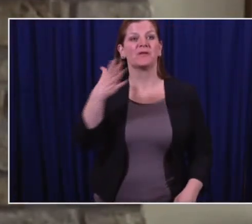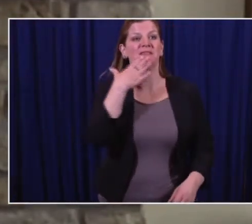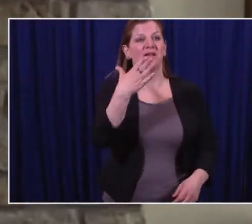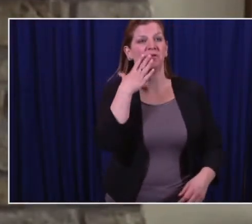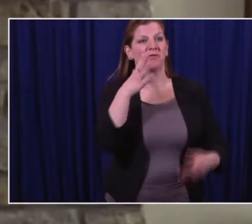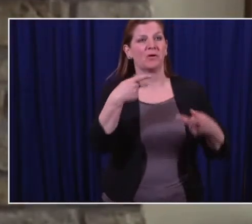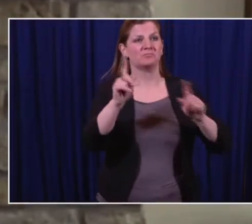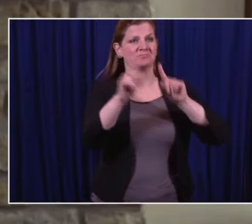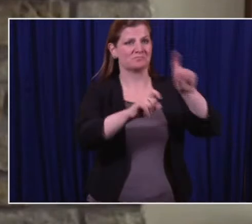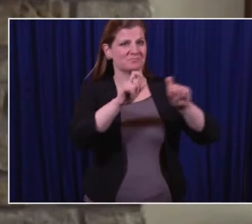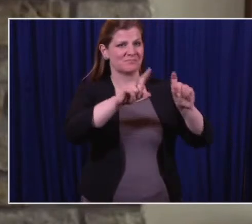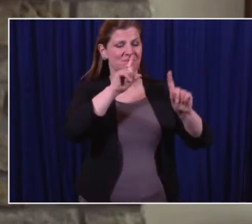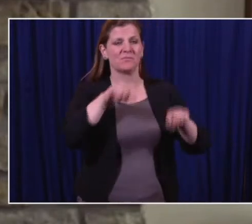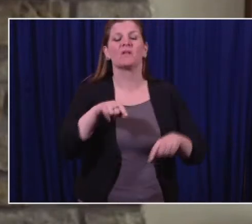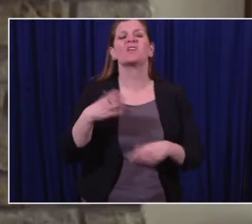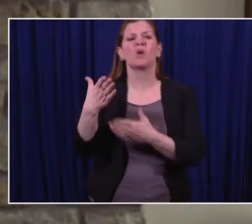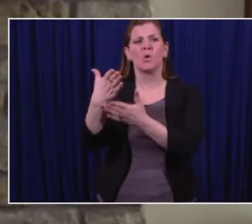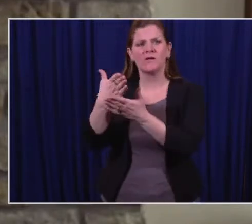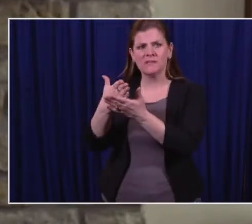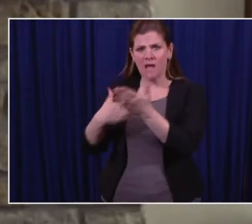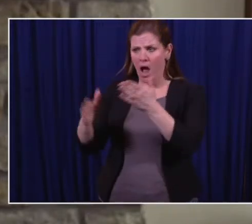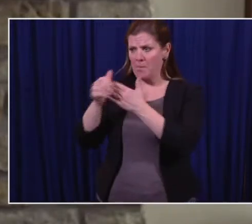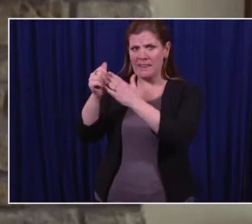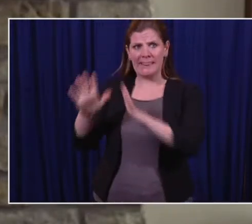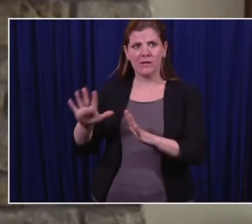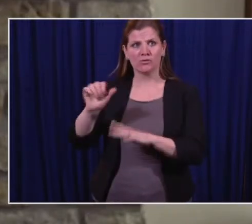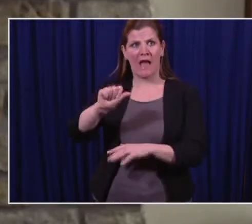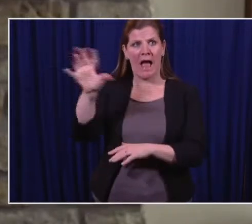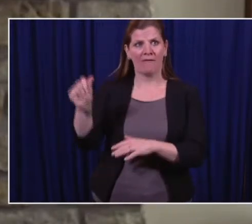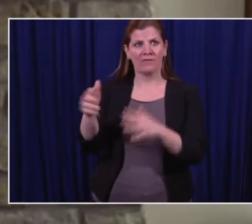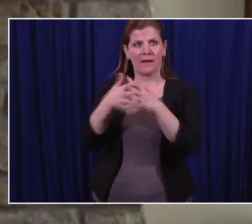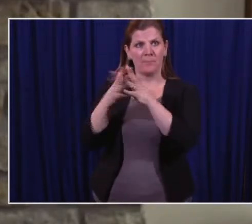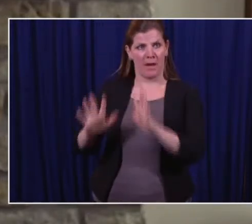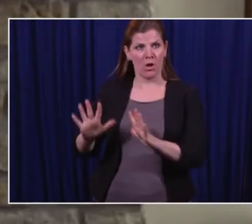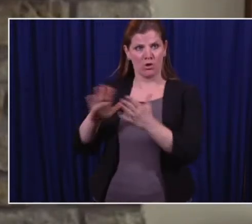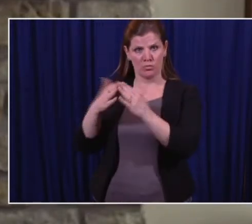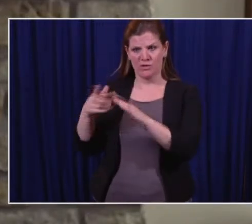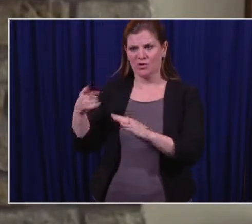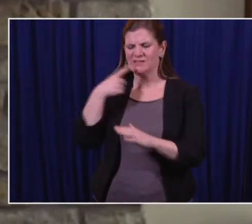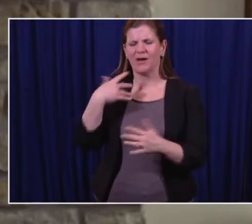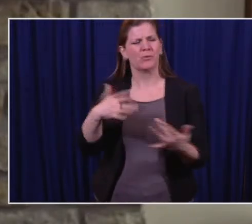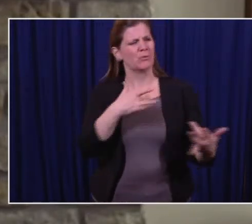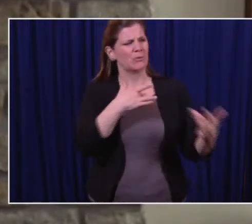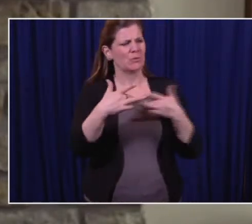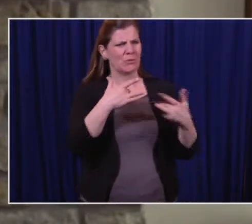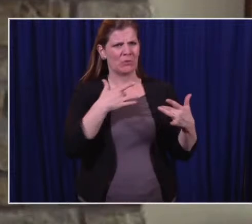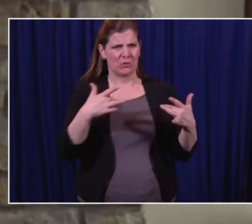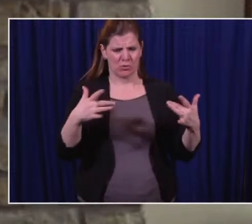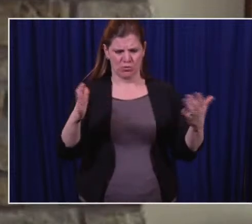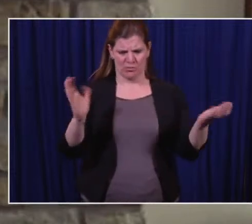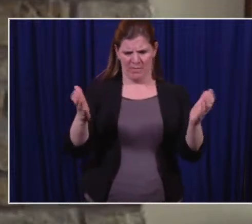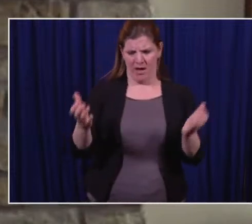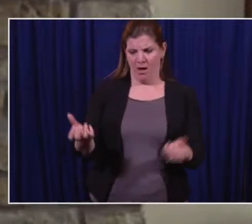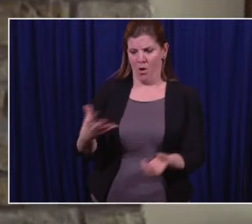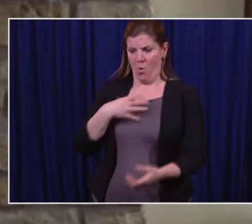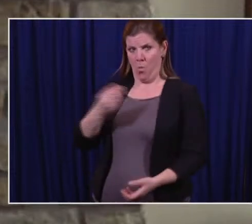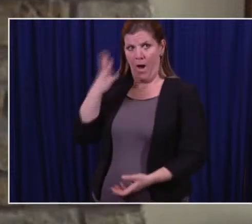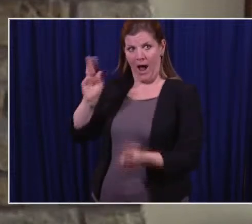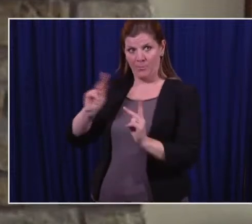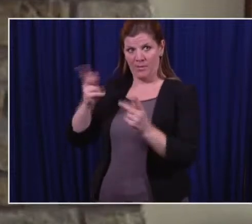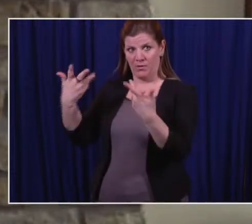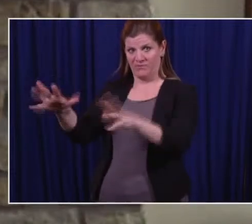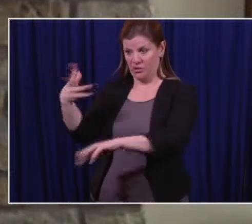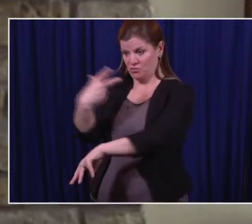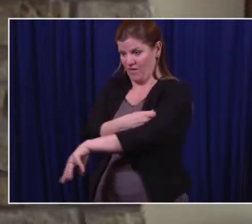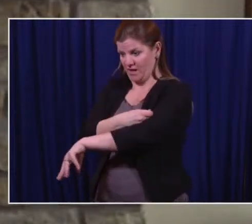in the African American community are voicing their concerns about the number of Black people who have received the vaccine versus white people here in Ohio. It's something